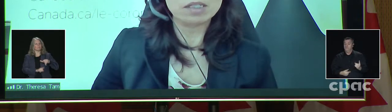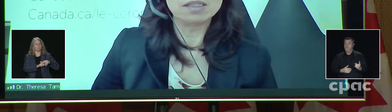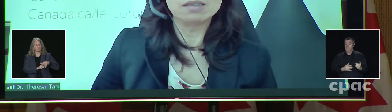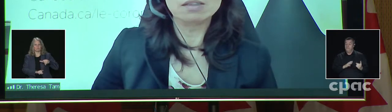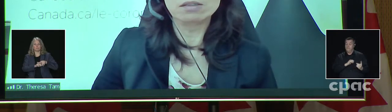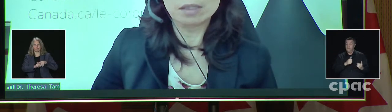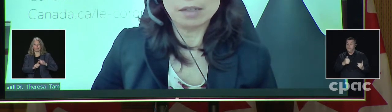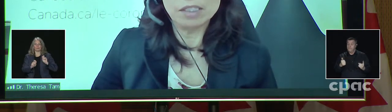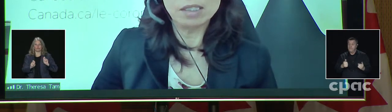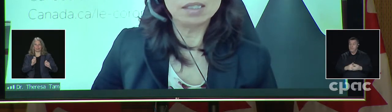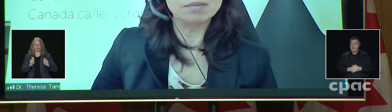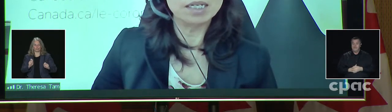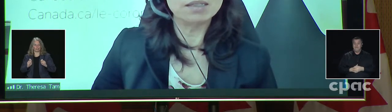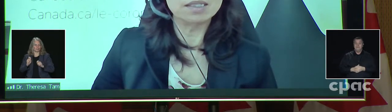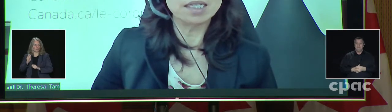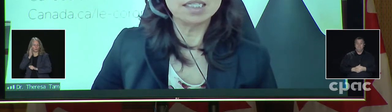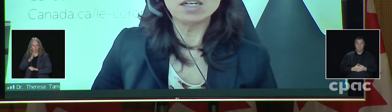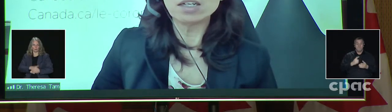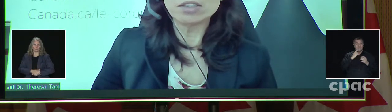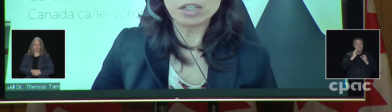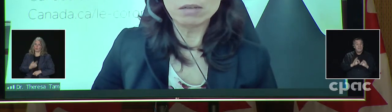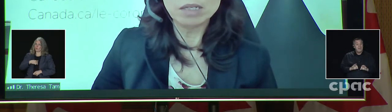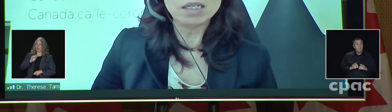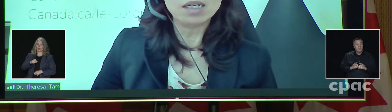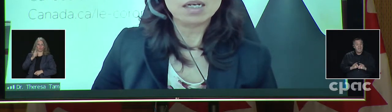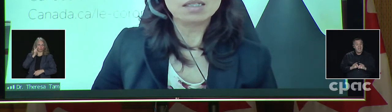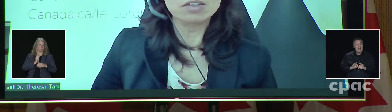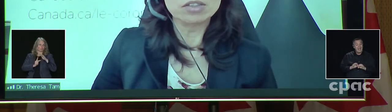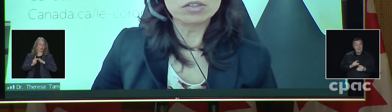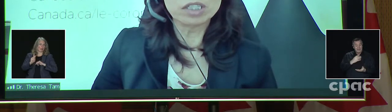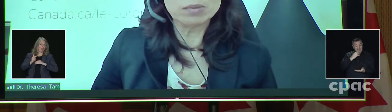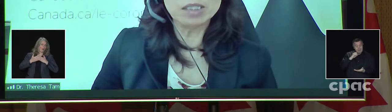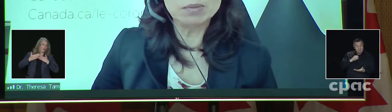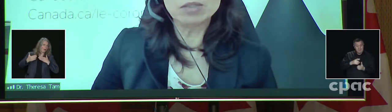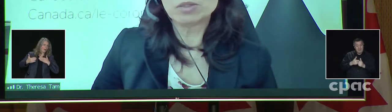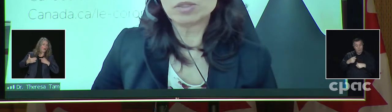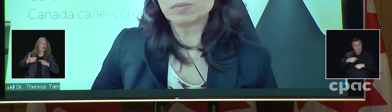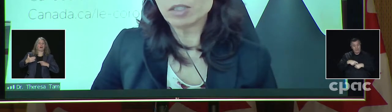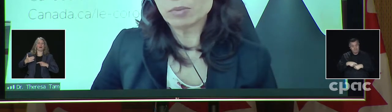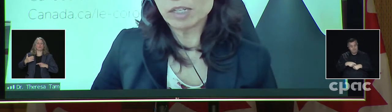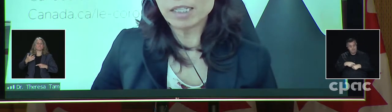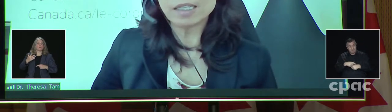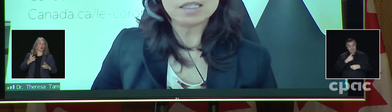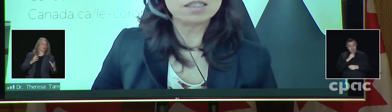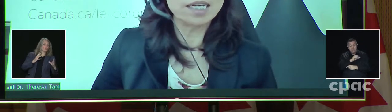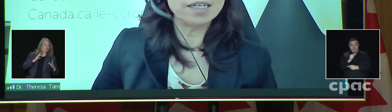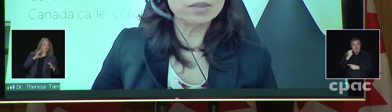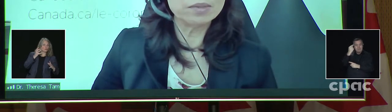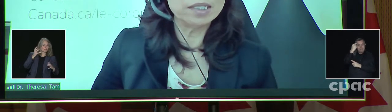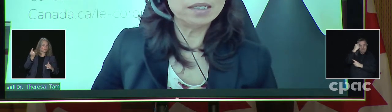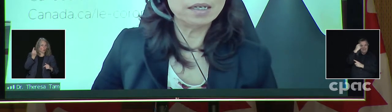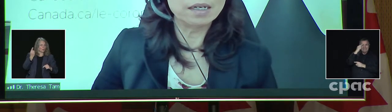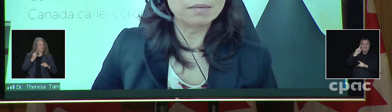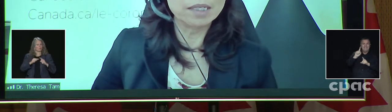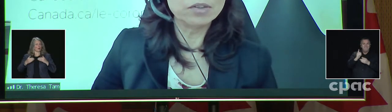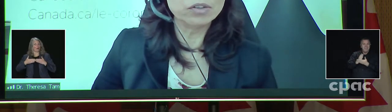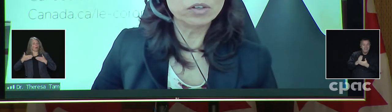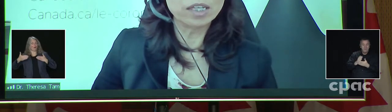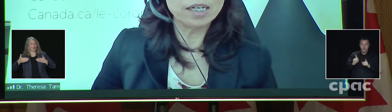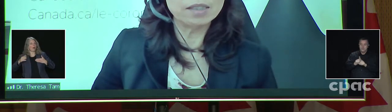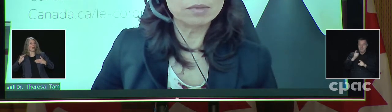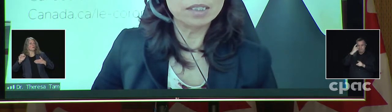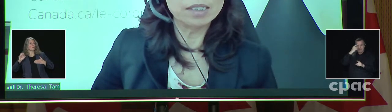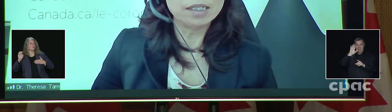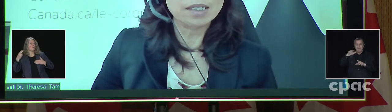We have to think about the slightly longer term, not just Christmas, but towards March break. So how do we